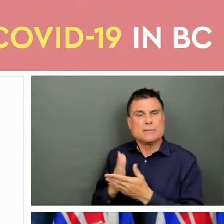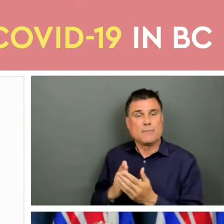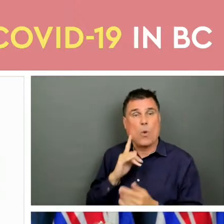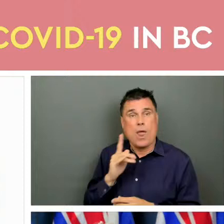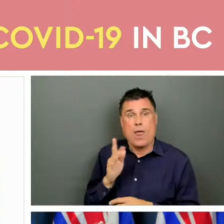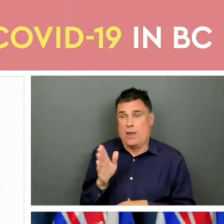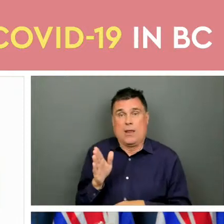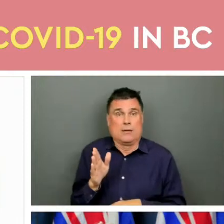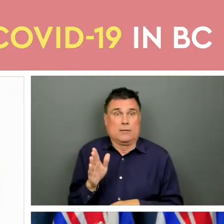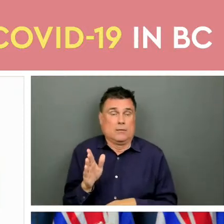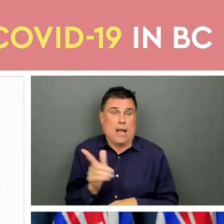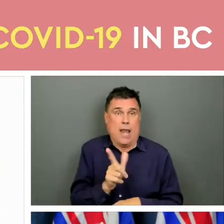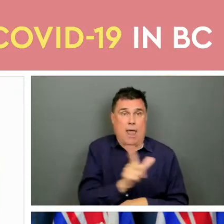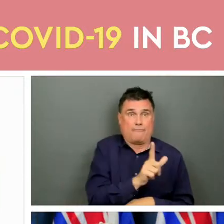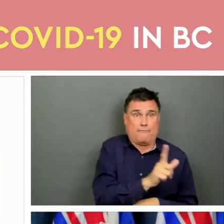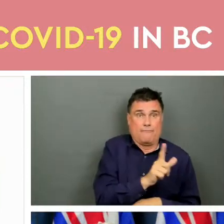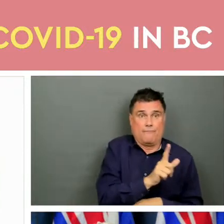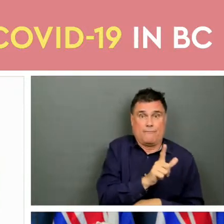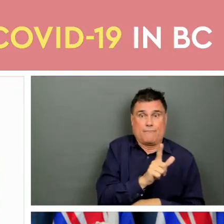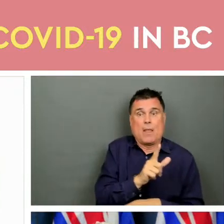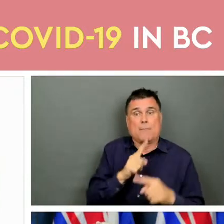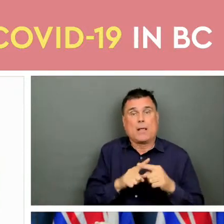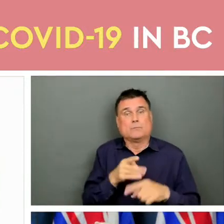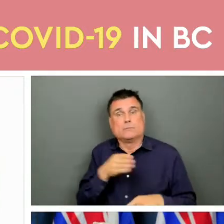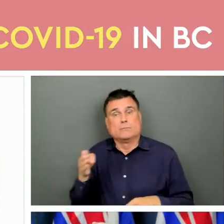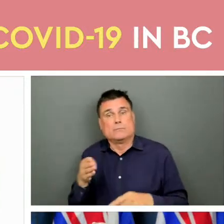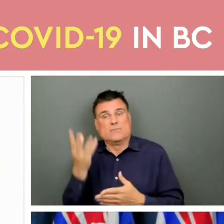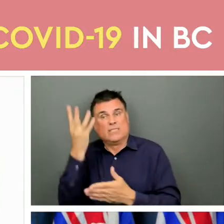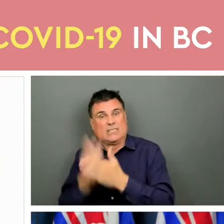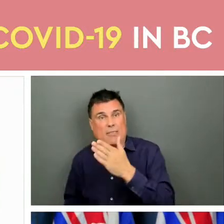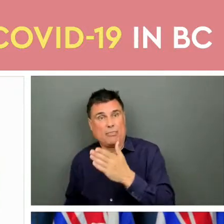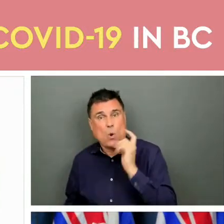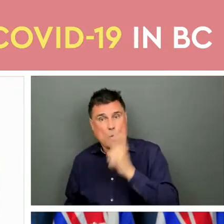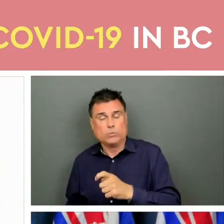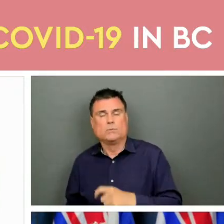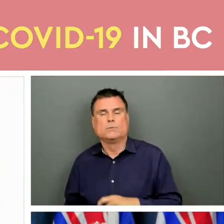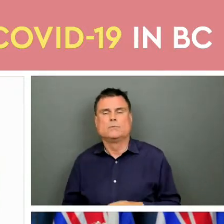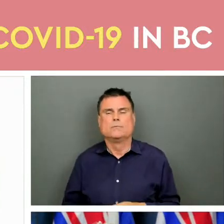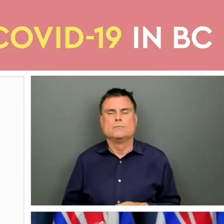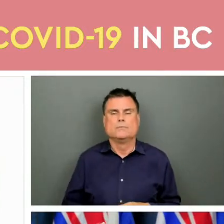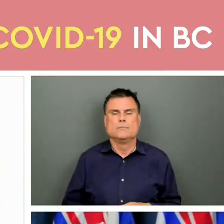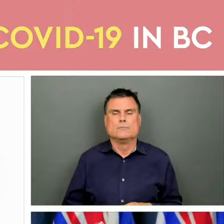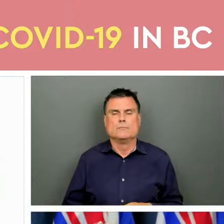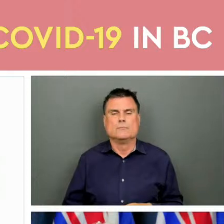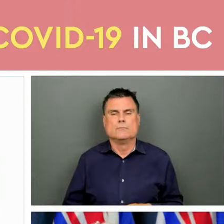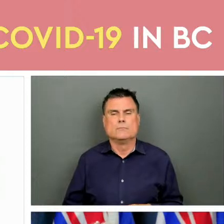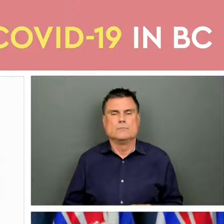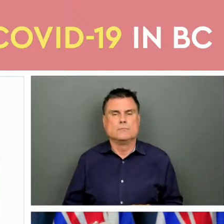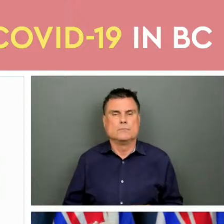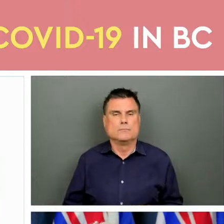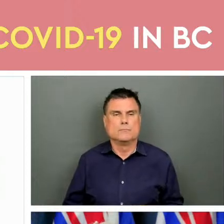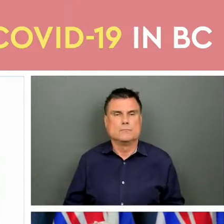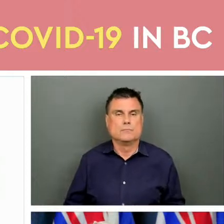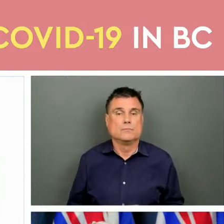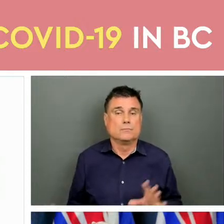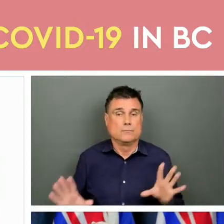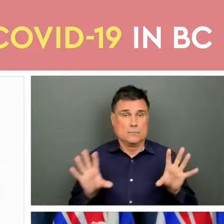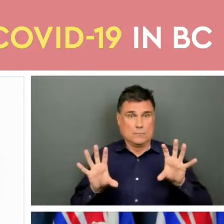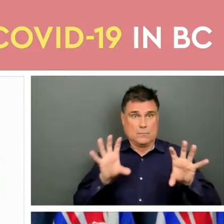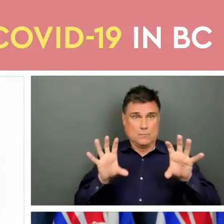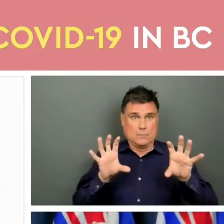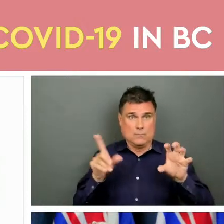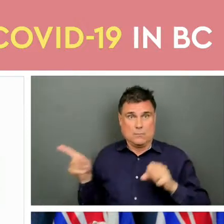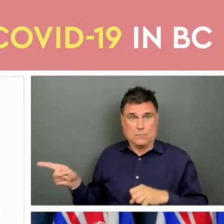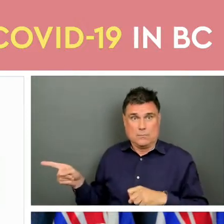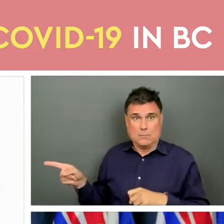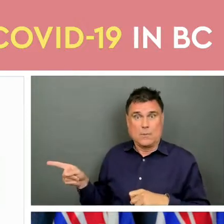have died on the right. And it does show the picture that this virus does have most serious effects in people who